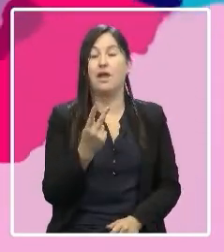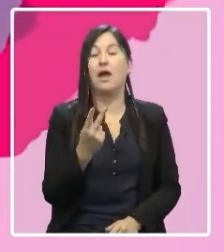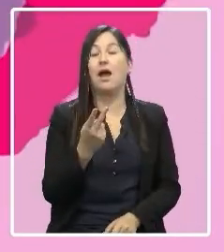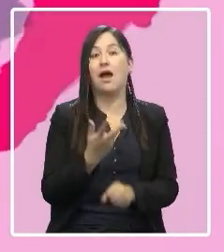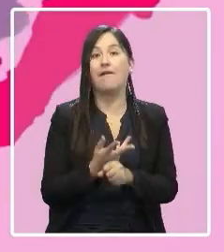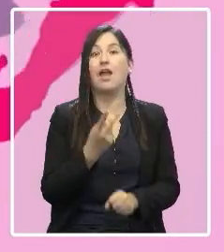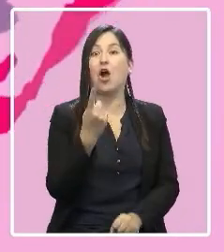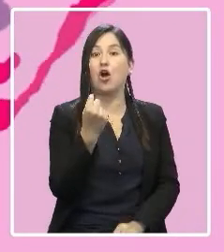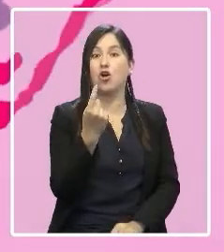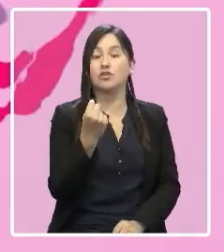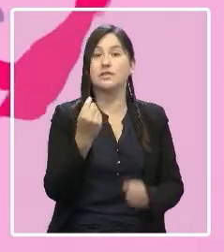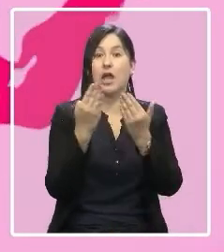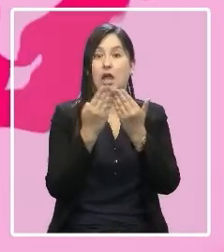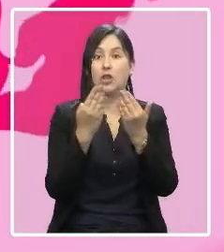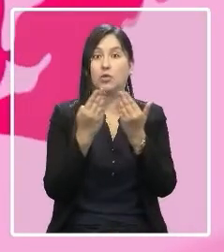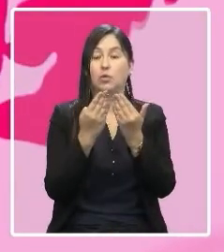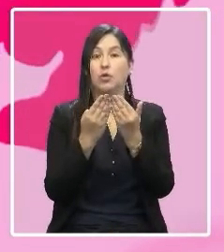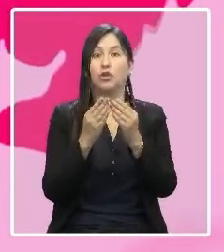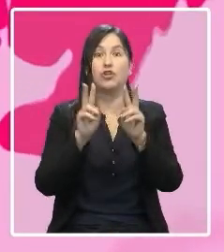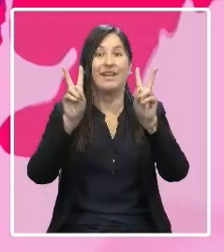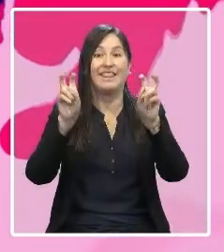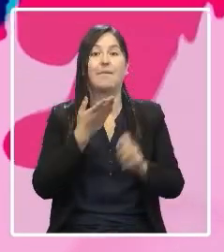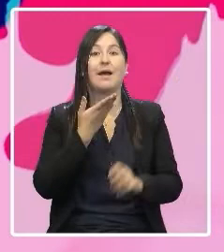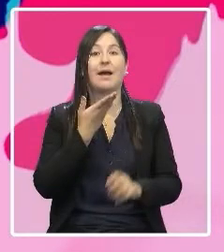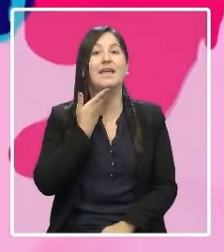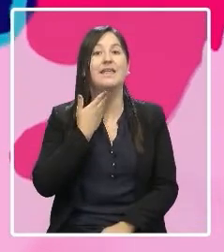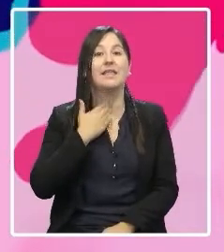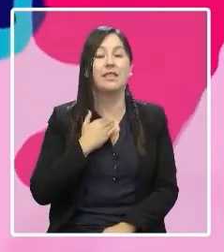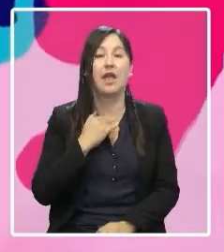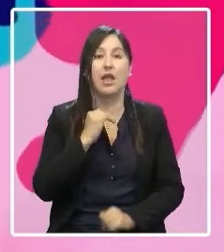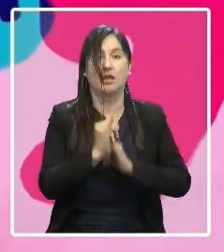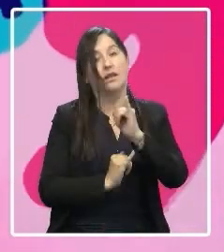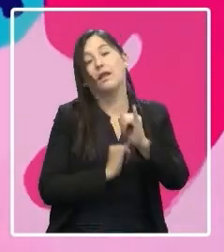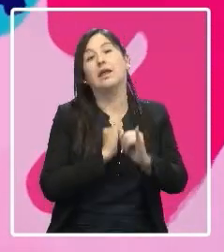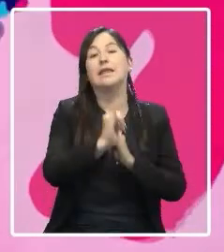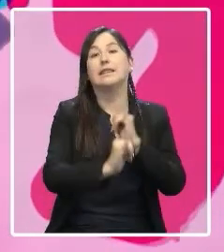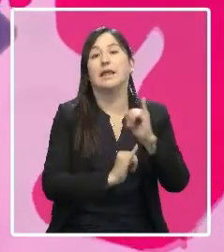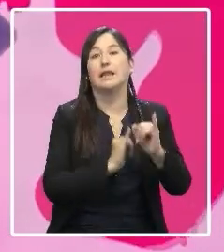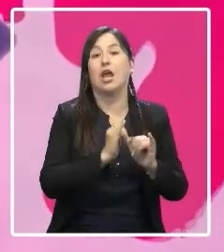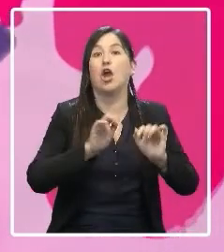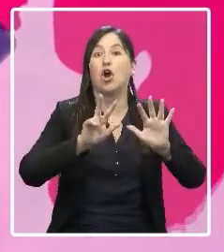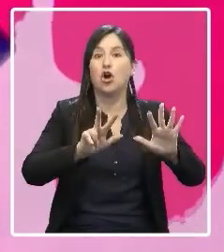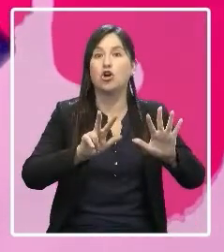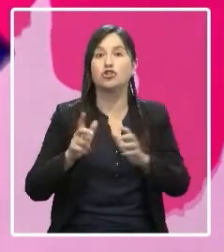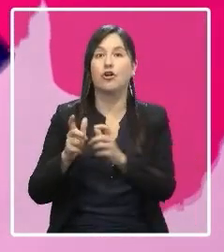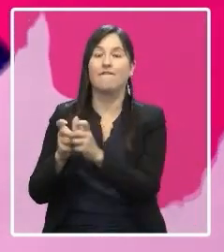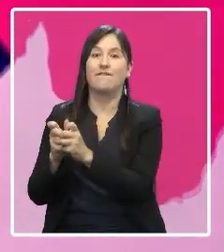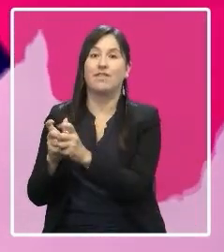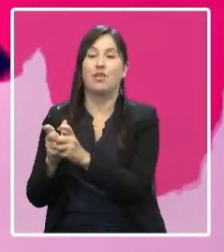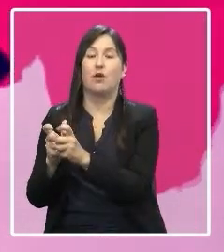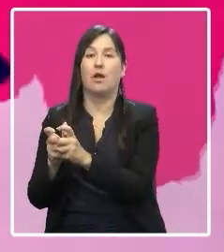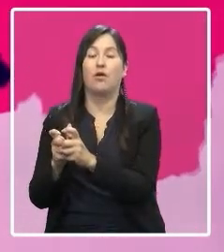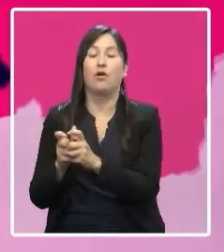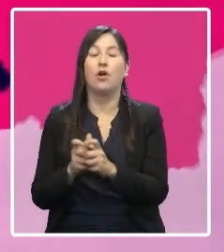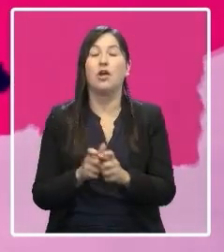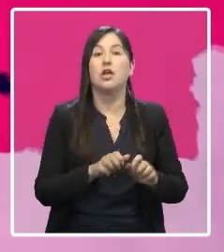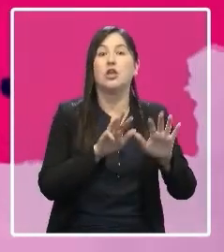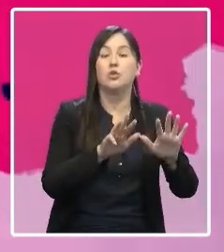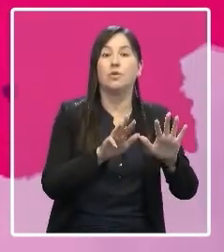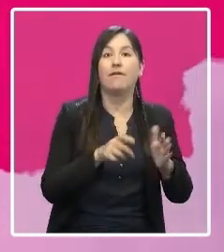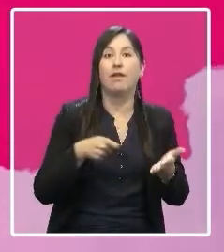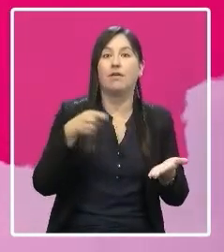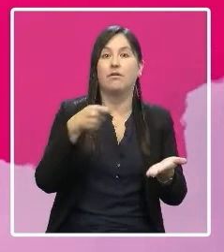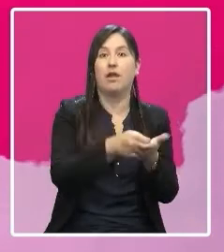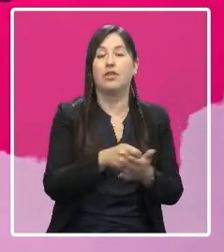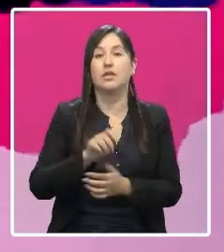studies that had looked at gaming disorder, 9 of them that had looked at online gambling, 5 studies that had looked at online pornography, and 3 that looked